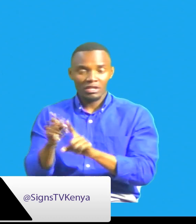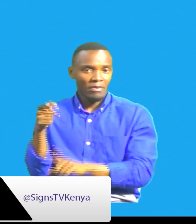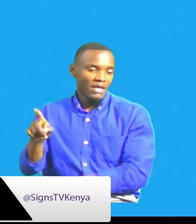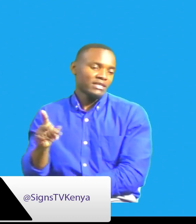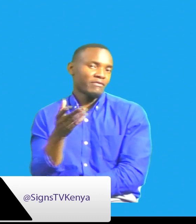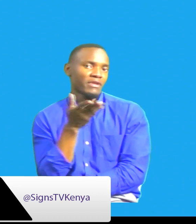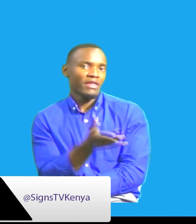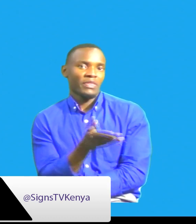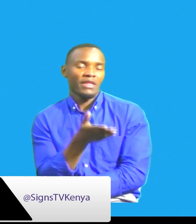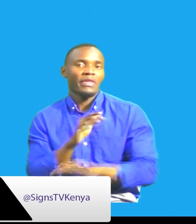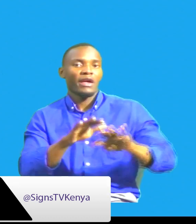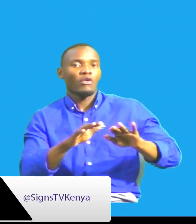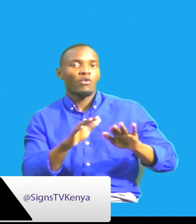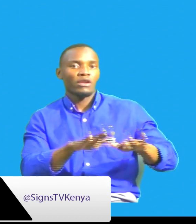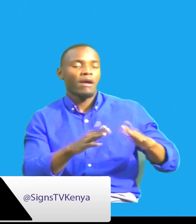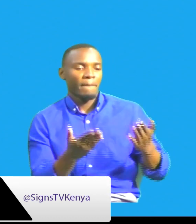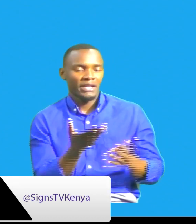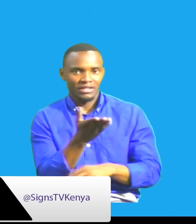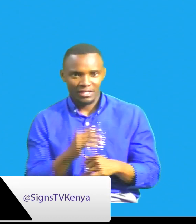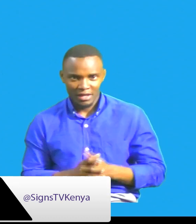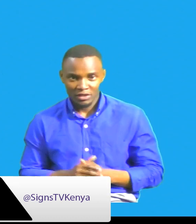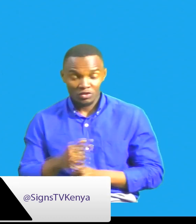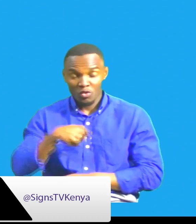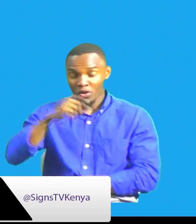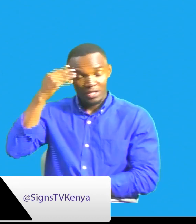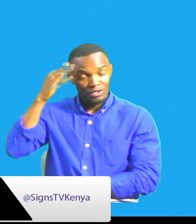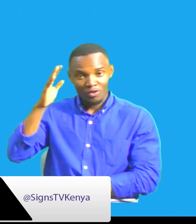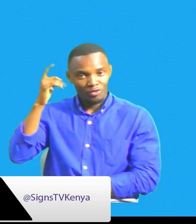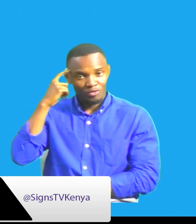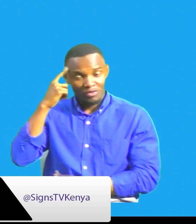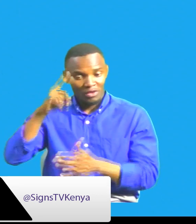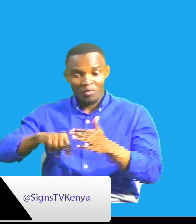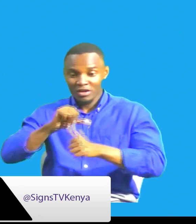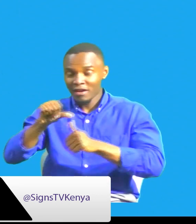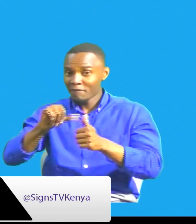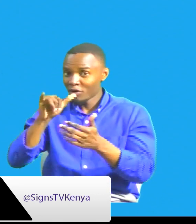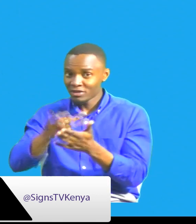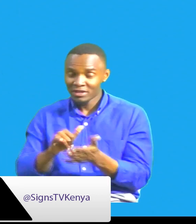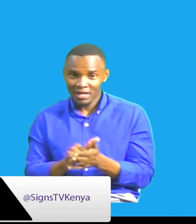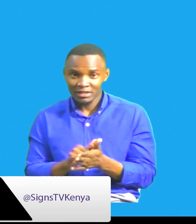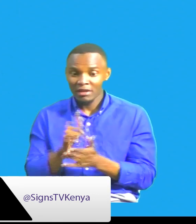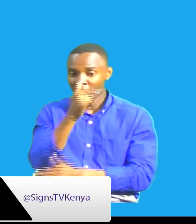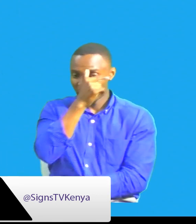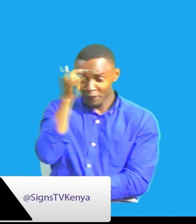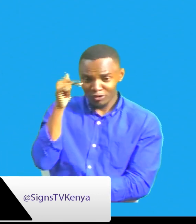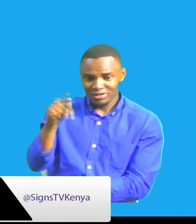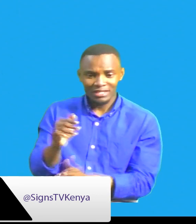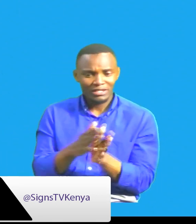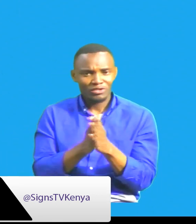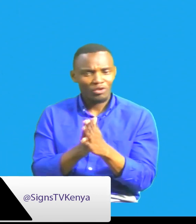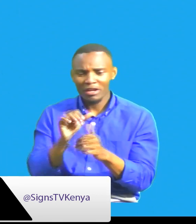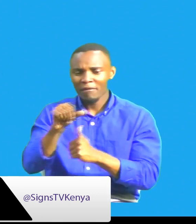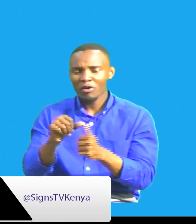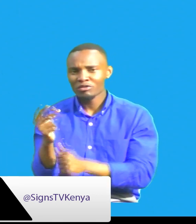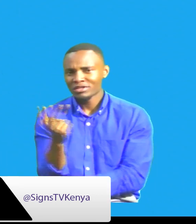presence huko kwenye birthday ya Samidoh. So we don't know what to think about that or what to make out of it, because history to ya Karen and